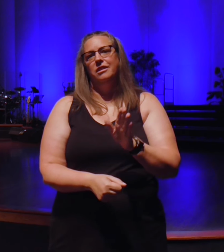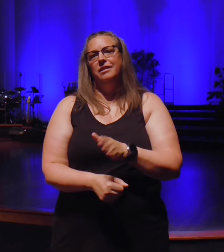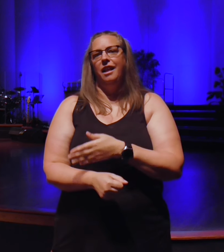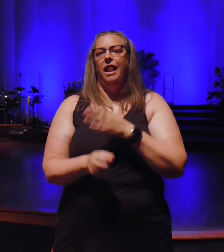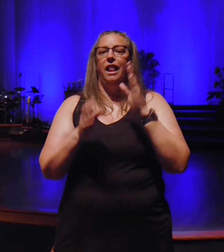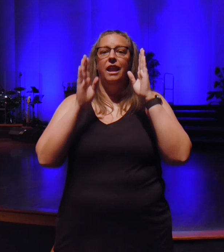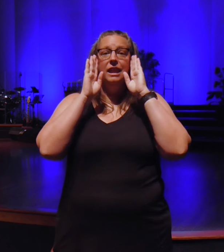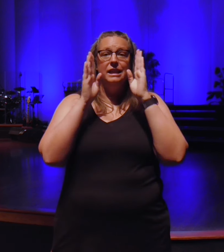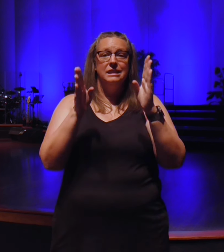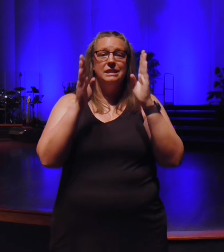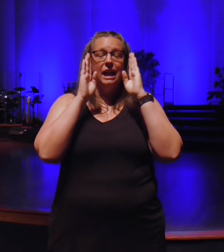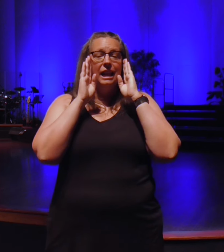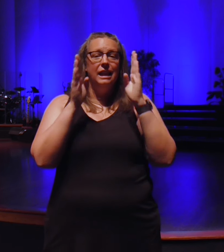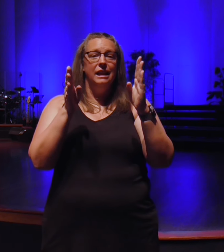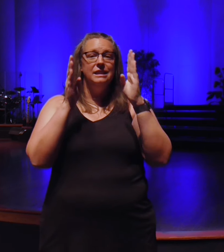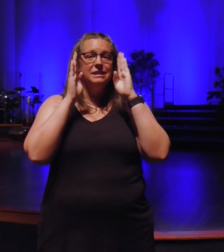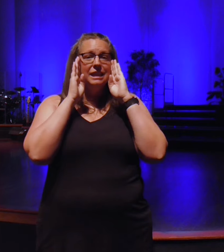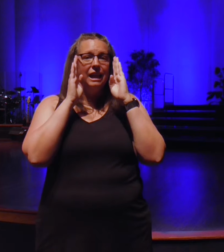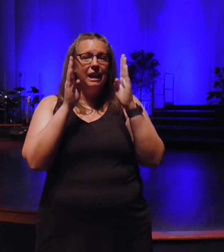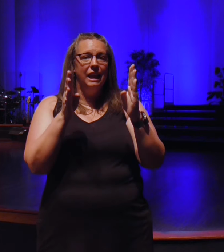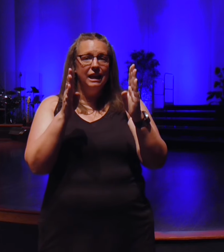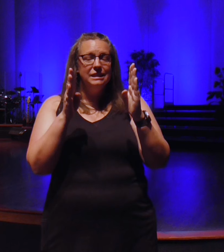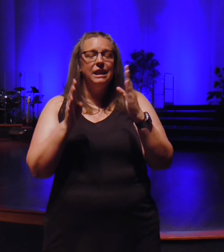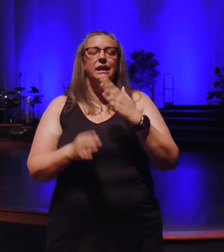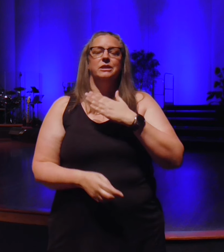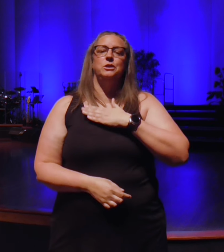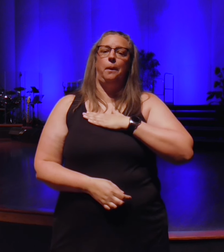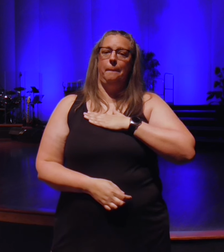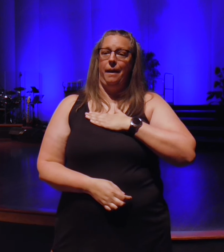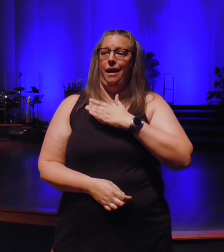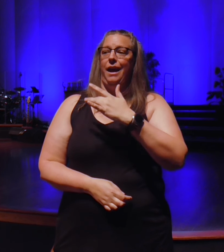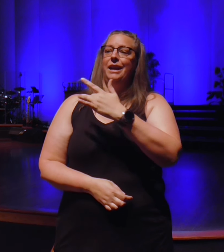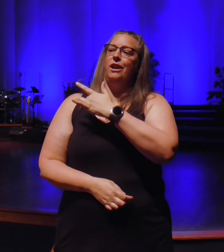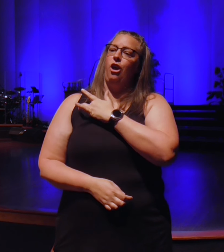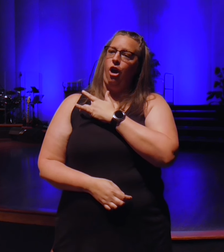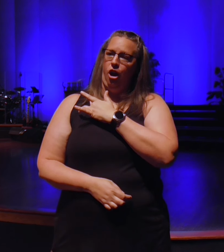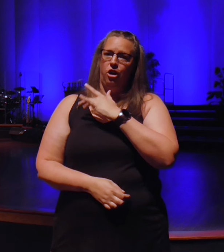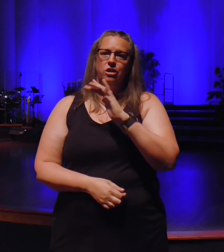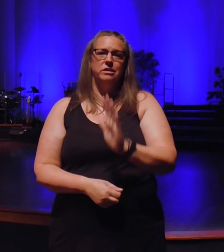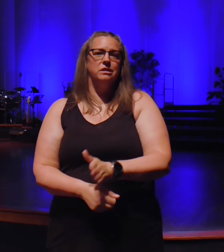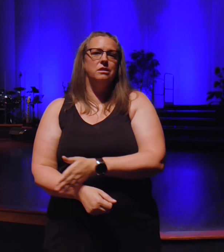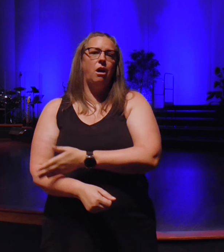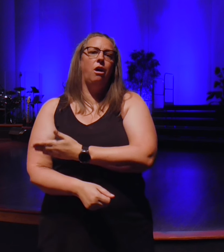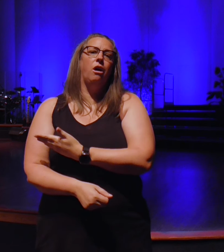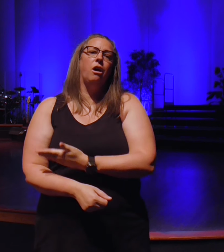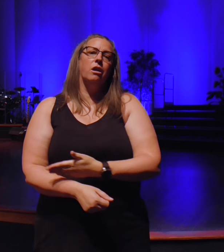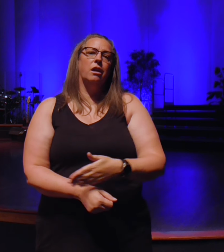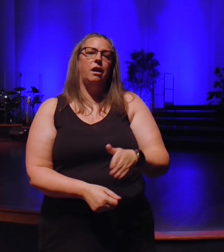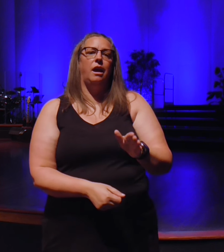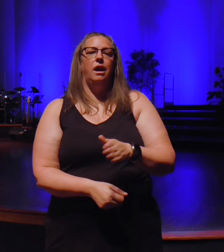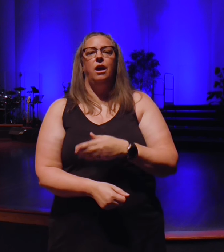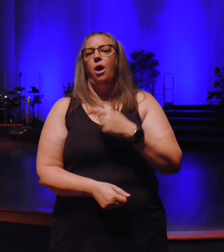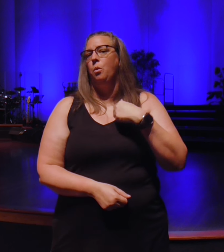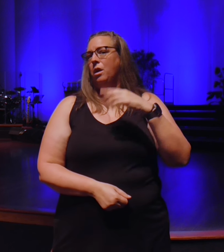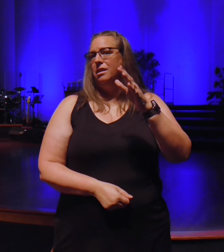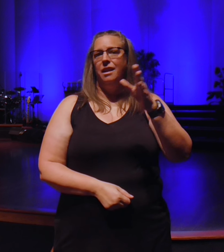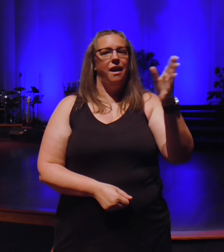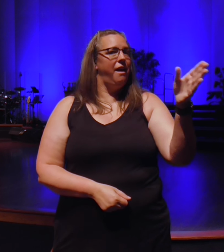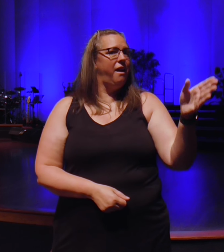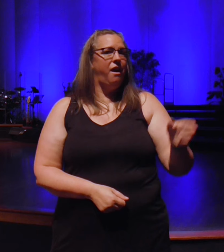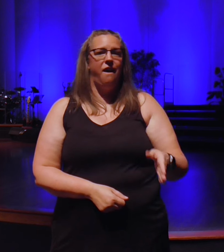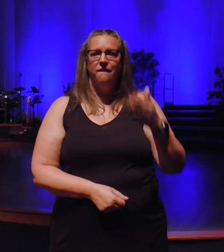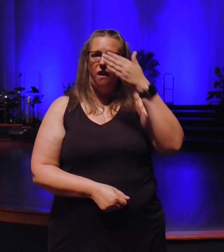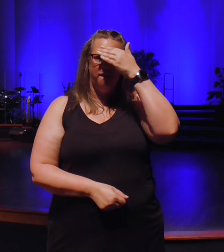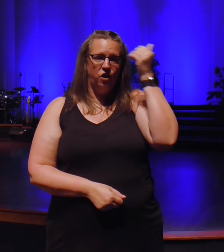song. Listen, listen, listen to my heart song. I will